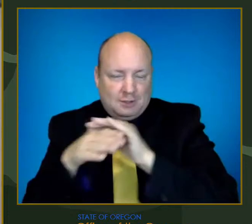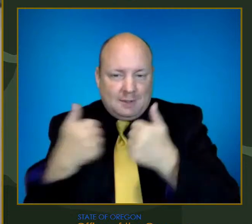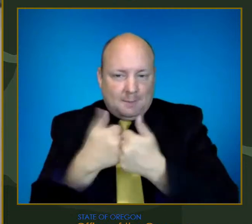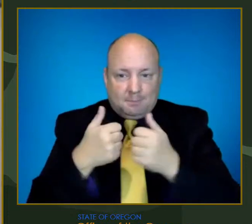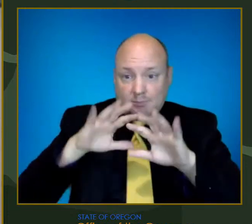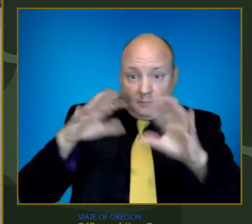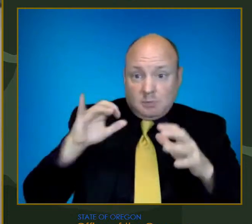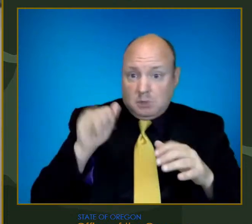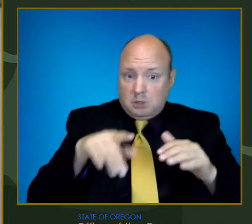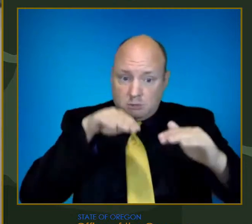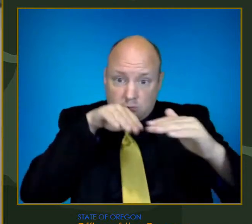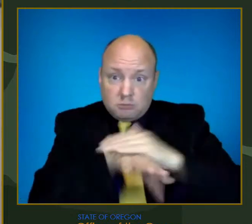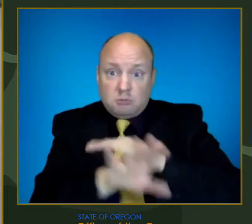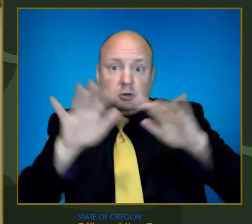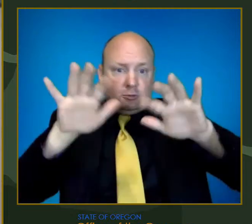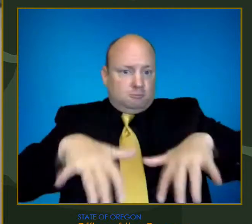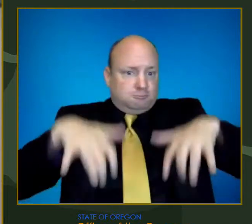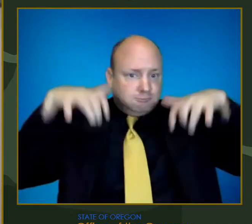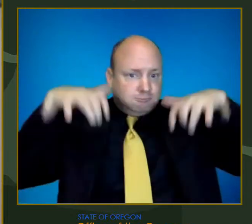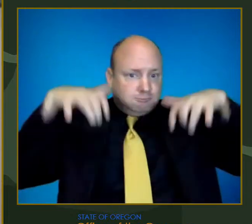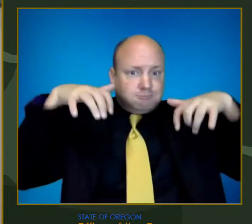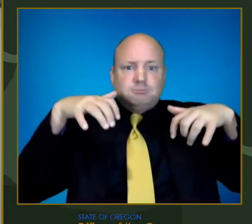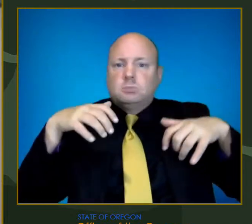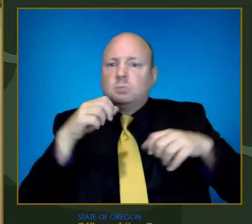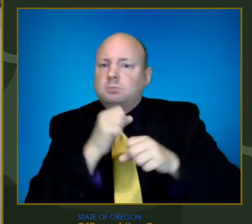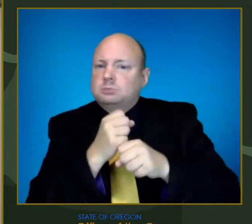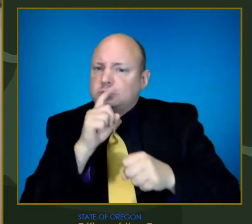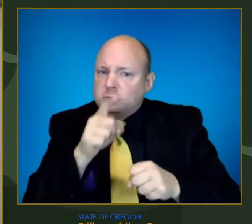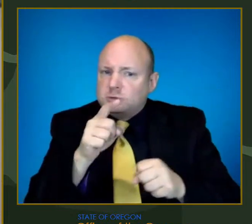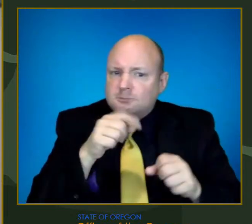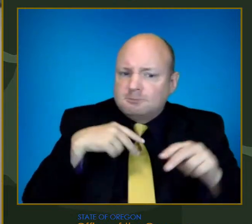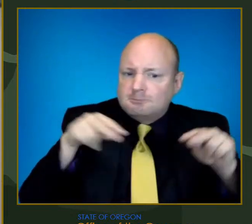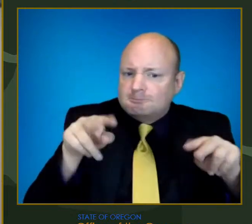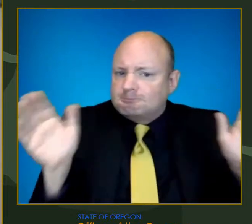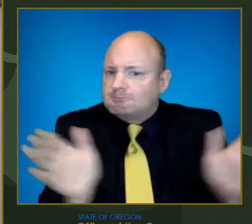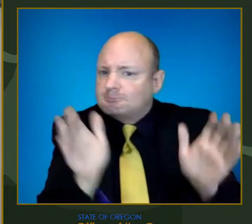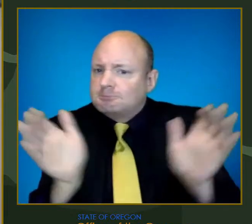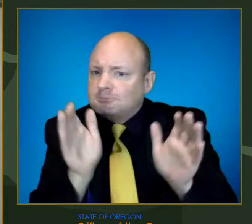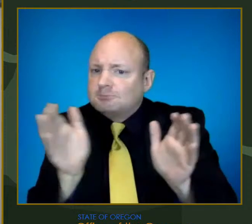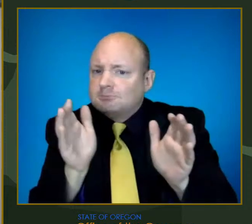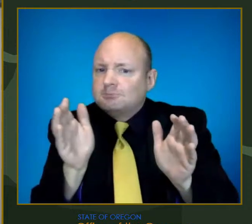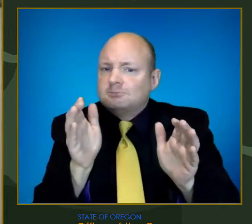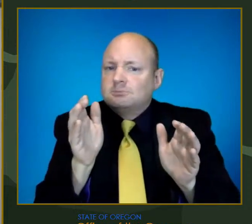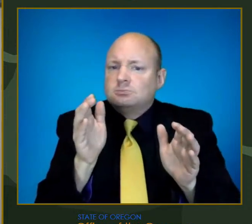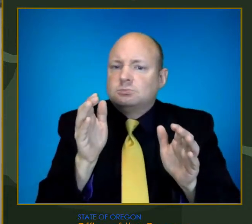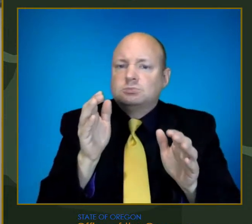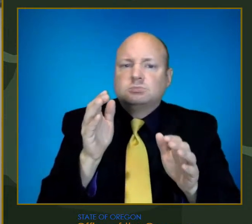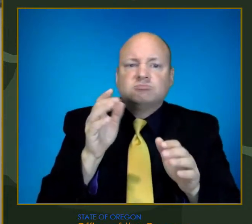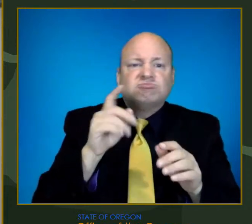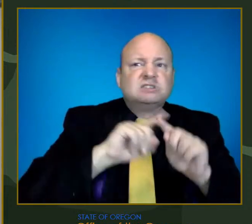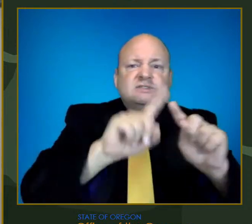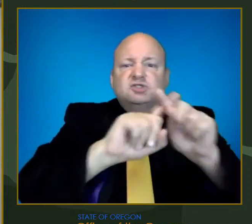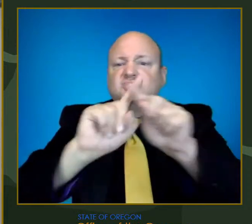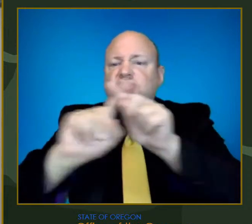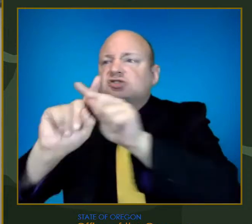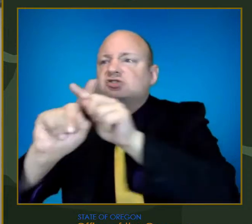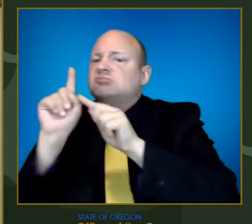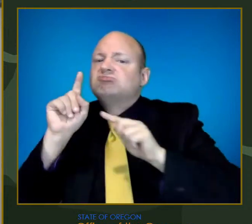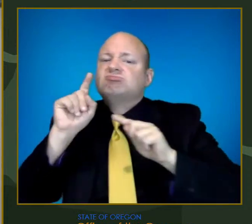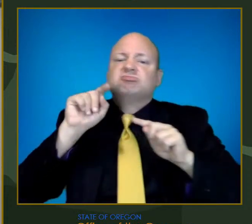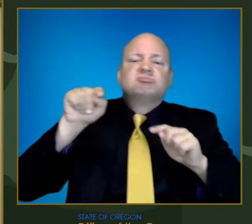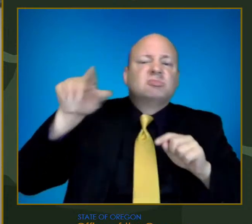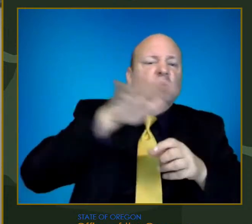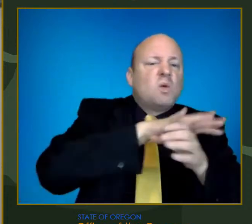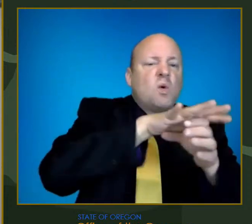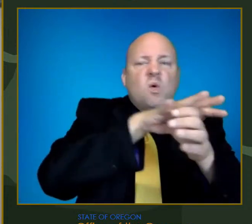we encourage these events, these venues, to work with their local public health